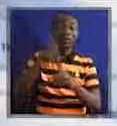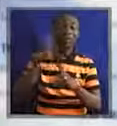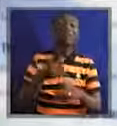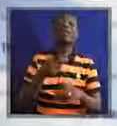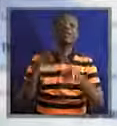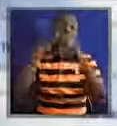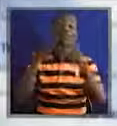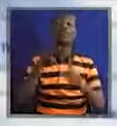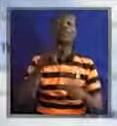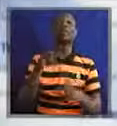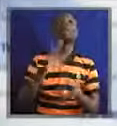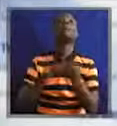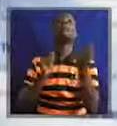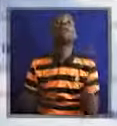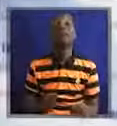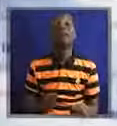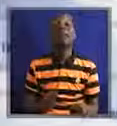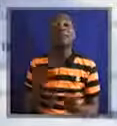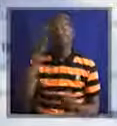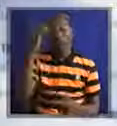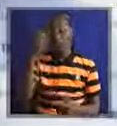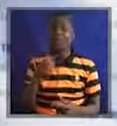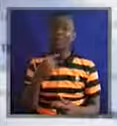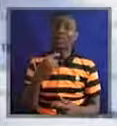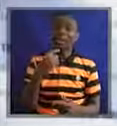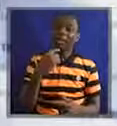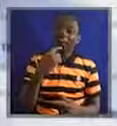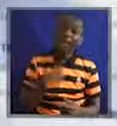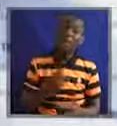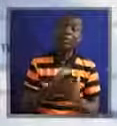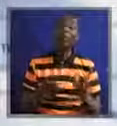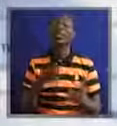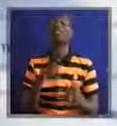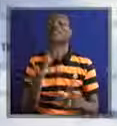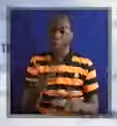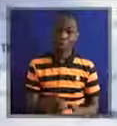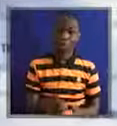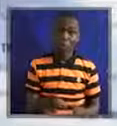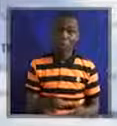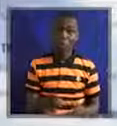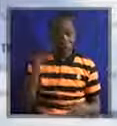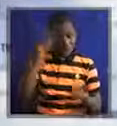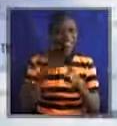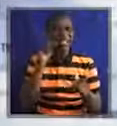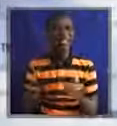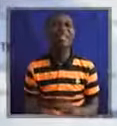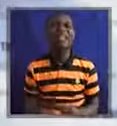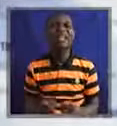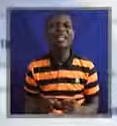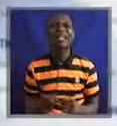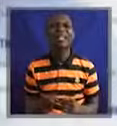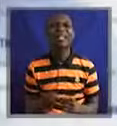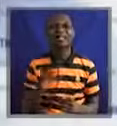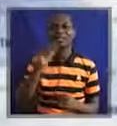ye di e san se o ka asem bi kire me na na e no kre ntia bi nu adofo bi o ba bo no ko Acts chapter